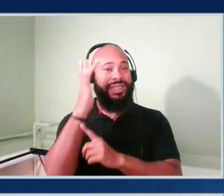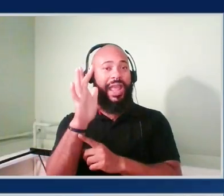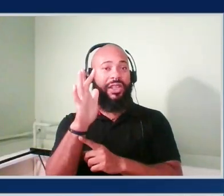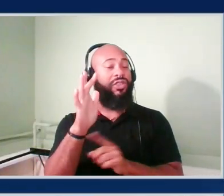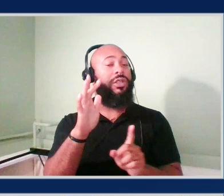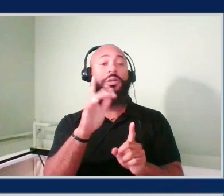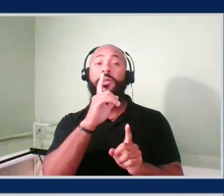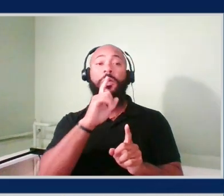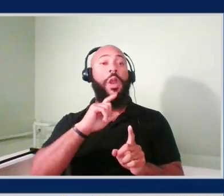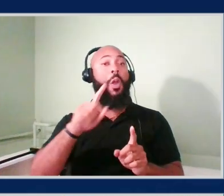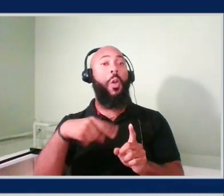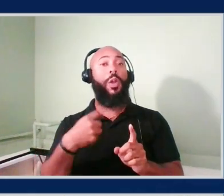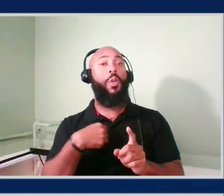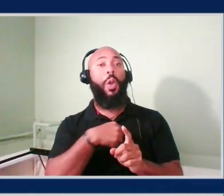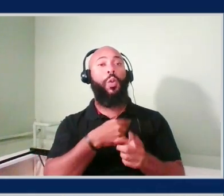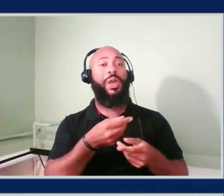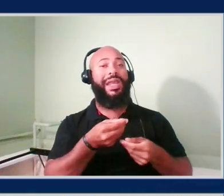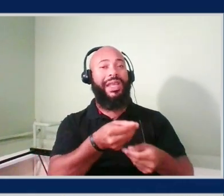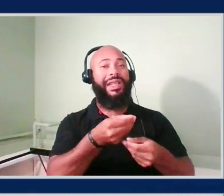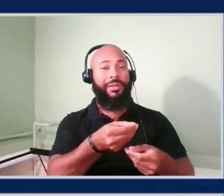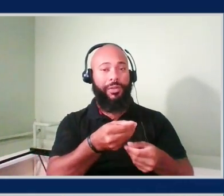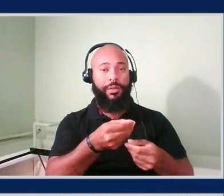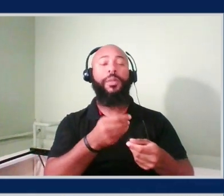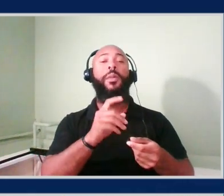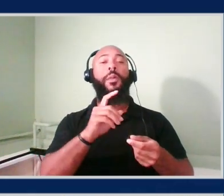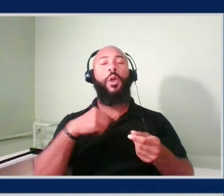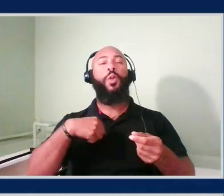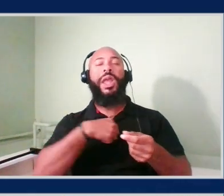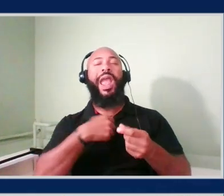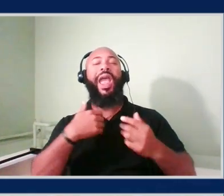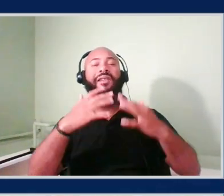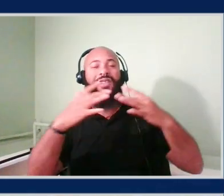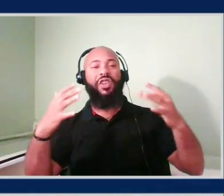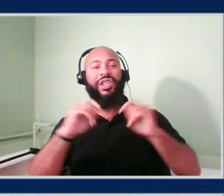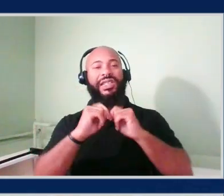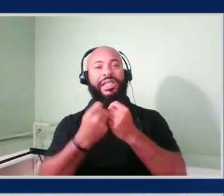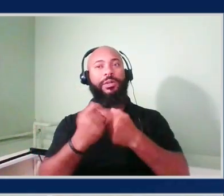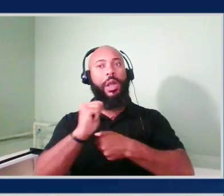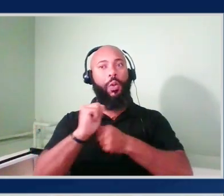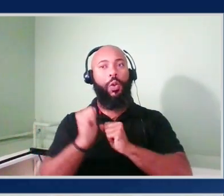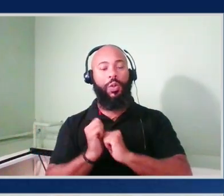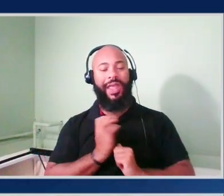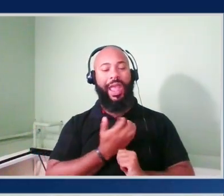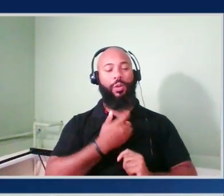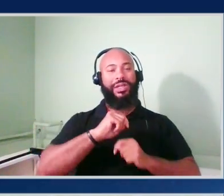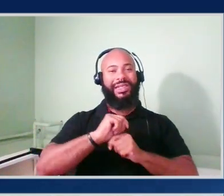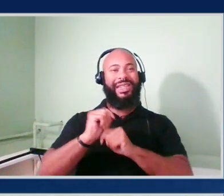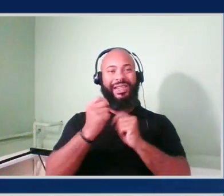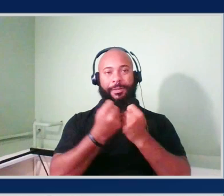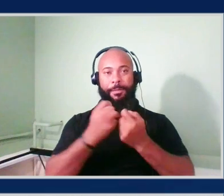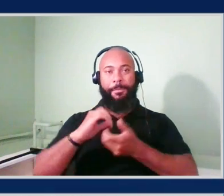into it, so we have various service teams that work with our team to help create and curate